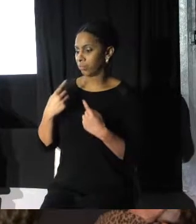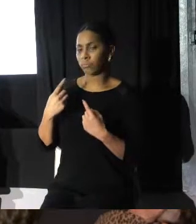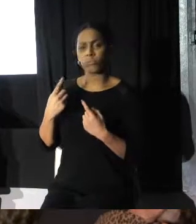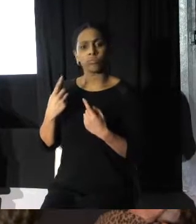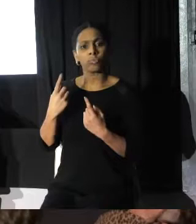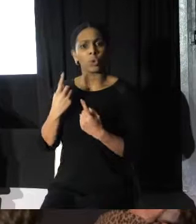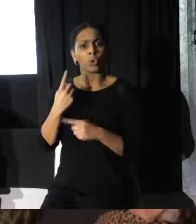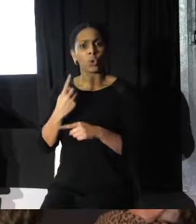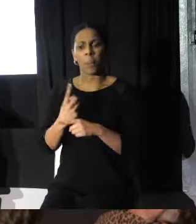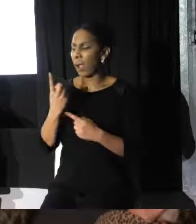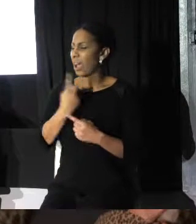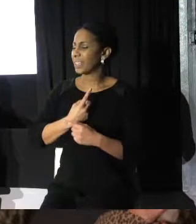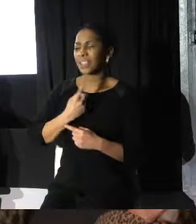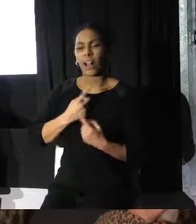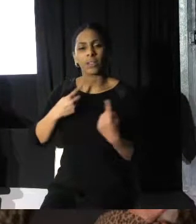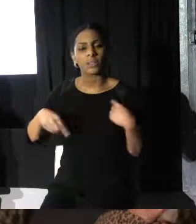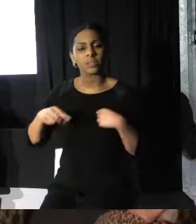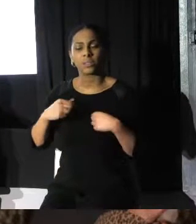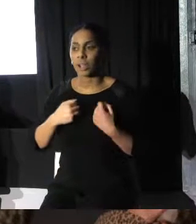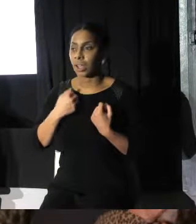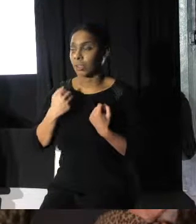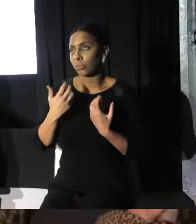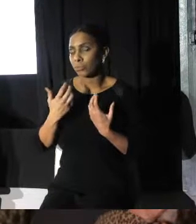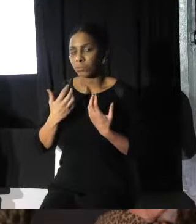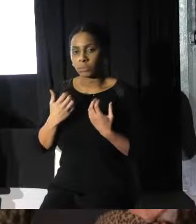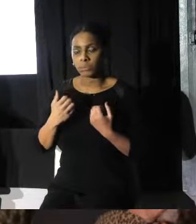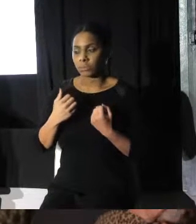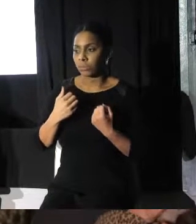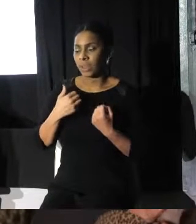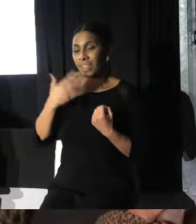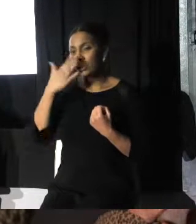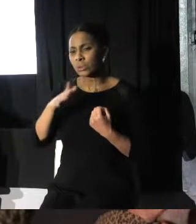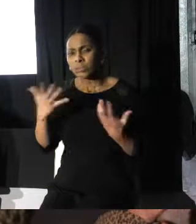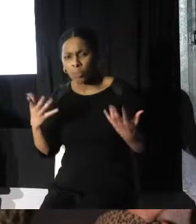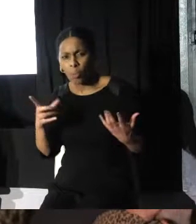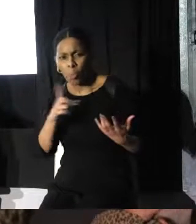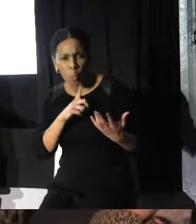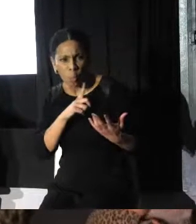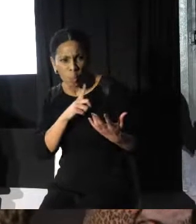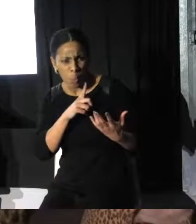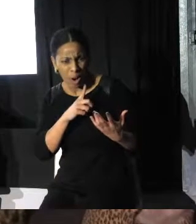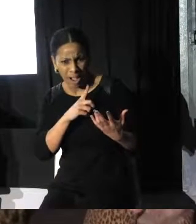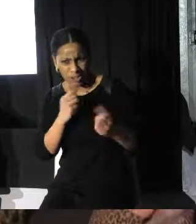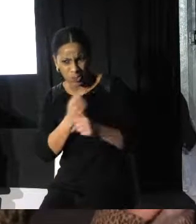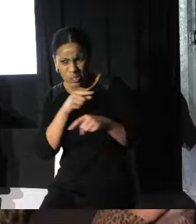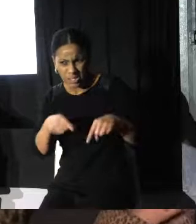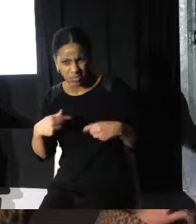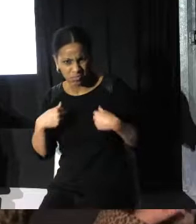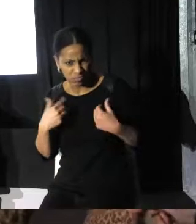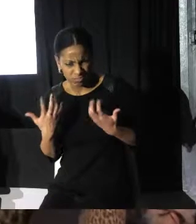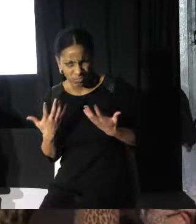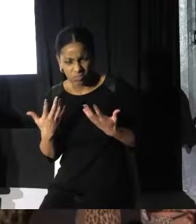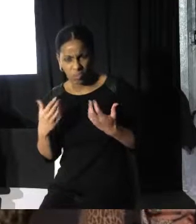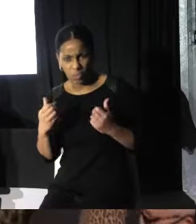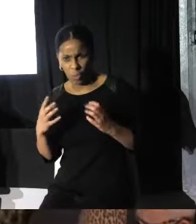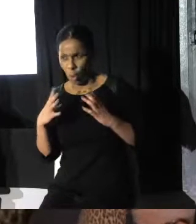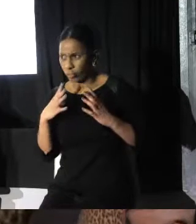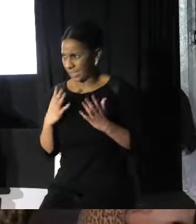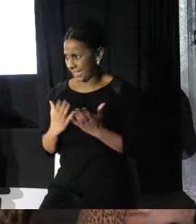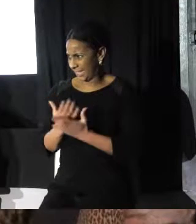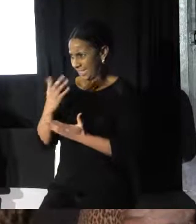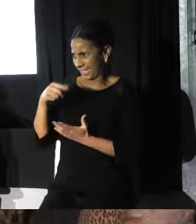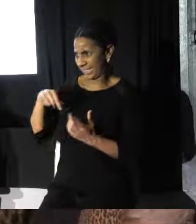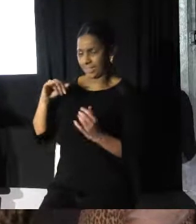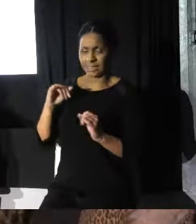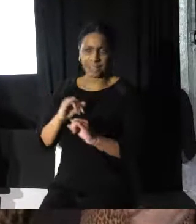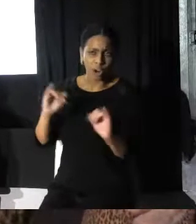then being, you know, the attitude is, you know, why are you doing this when we're already, you know, sort of in this terrible